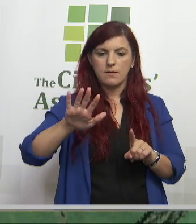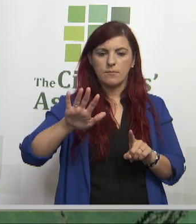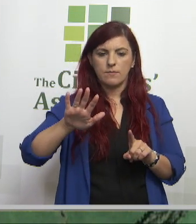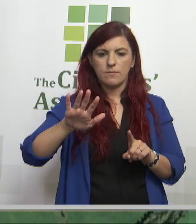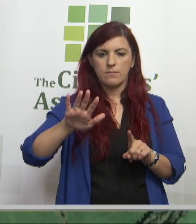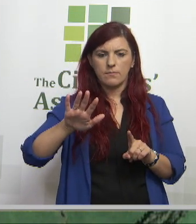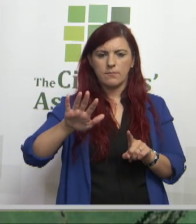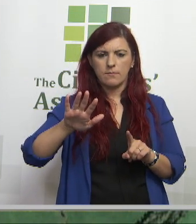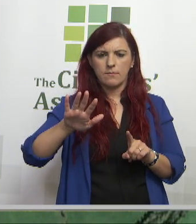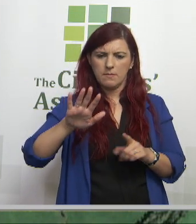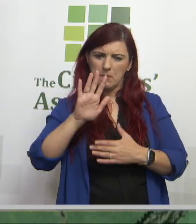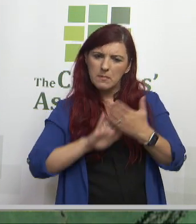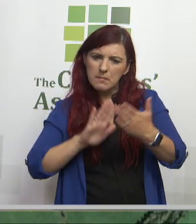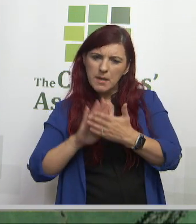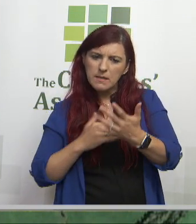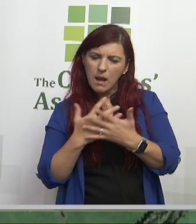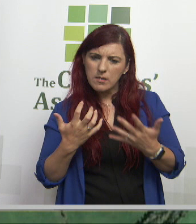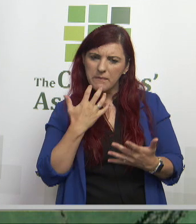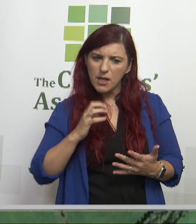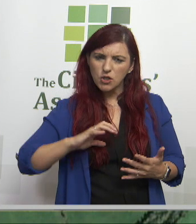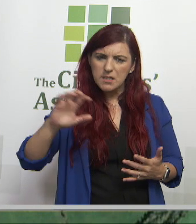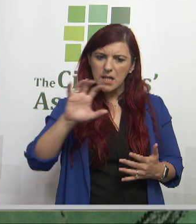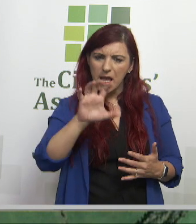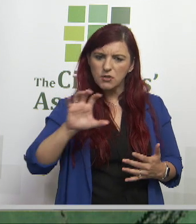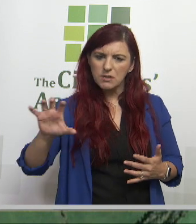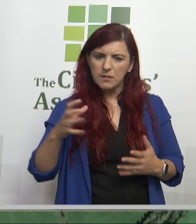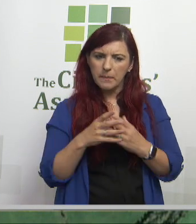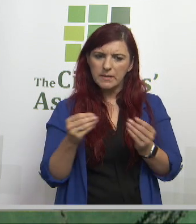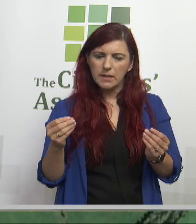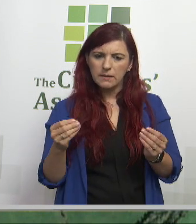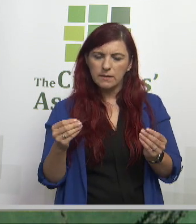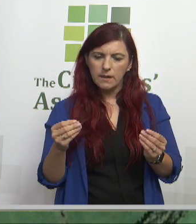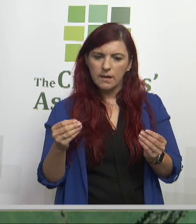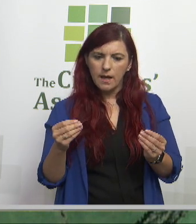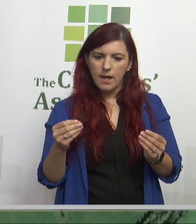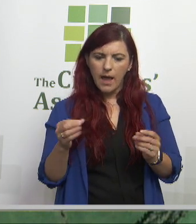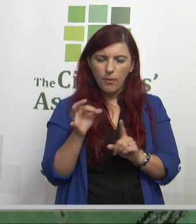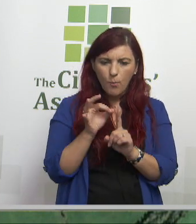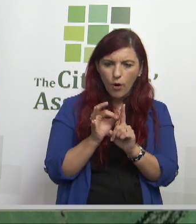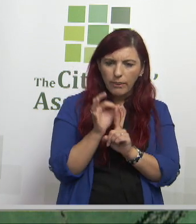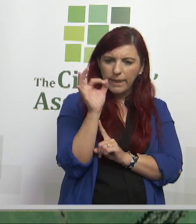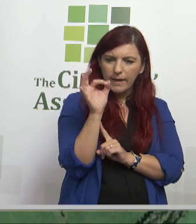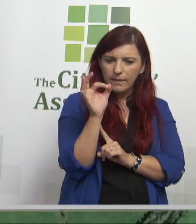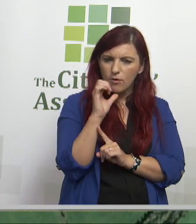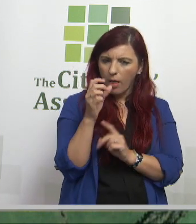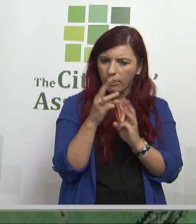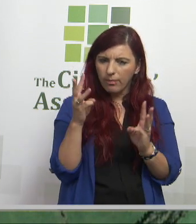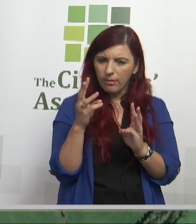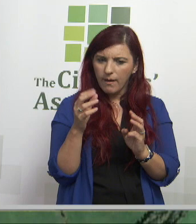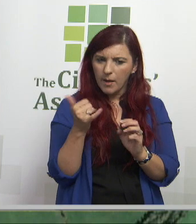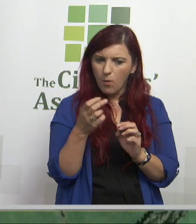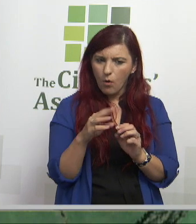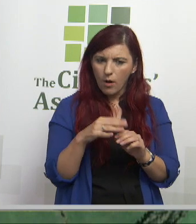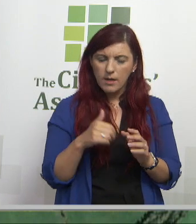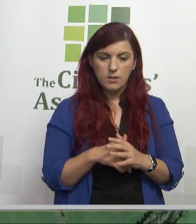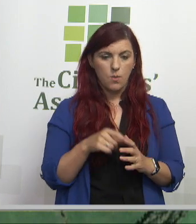of hedges. So as well as the hedgerow extent, you're missing hedgerow width and all the functions that those hedges provide. So that's